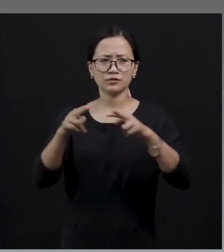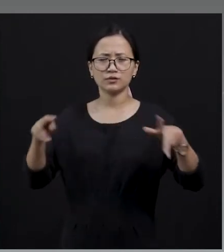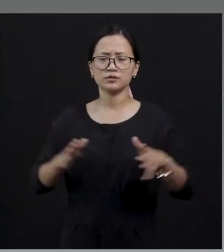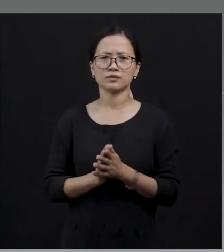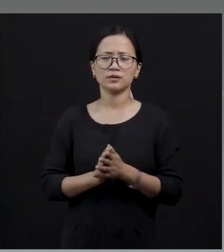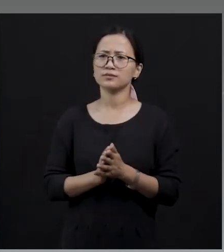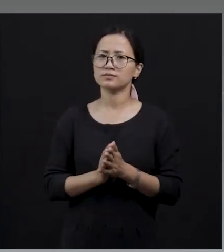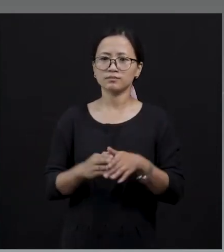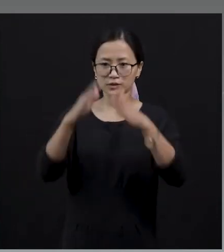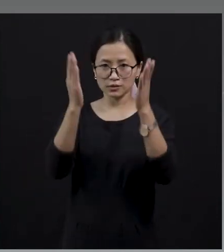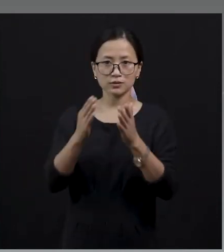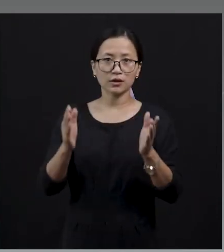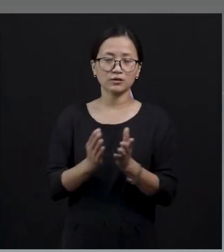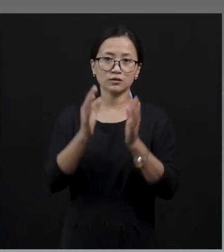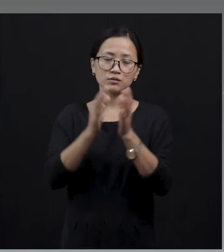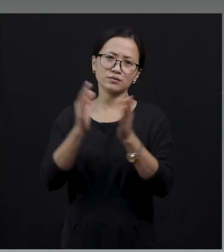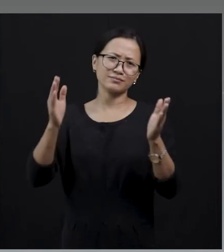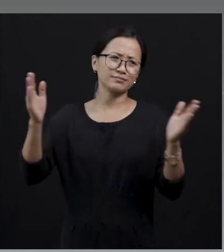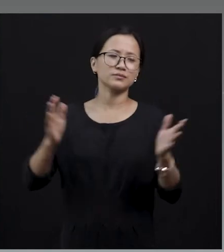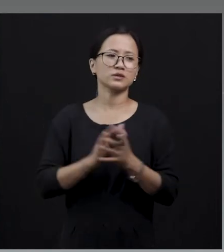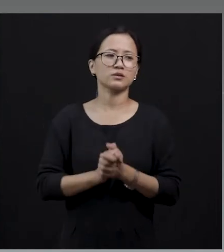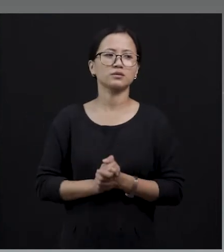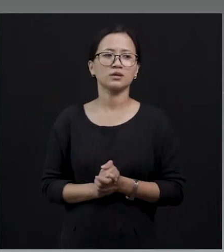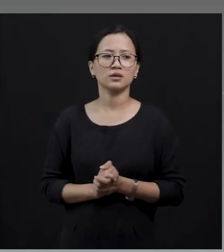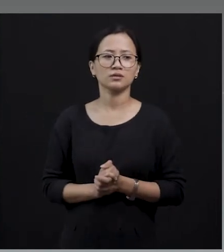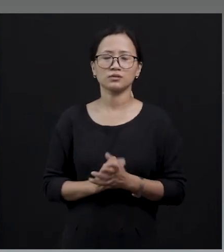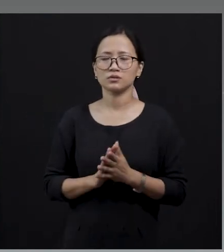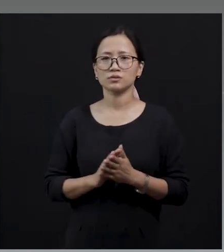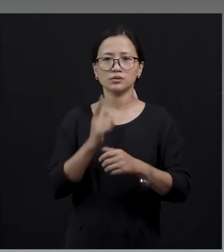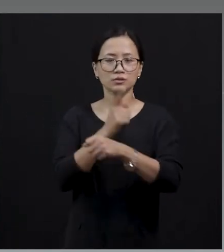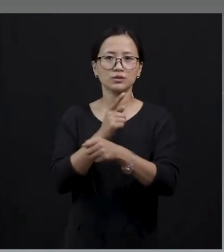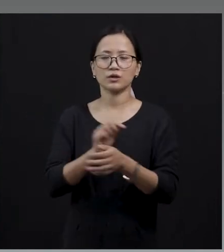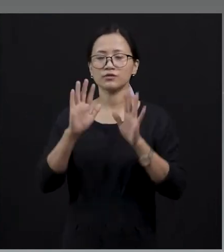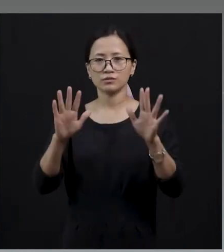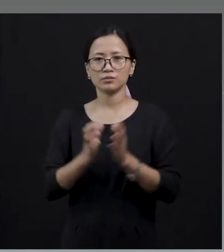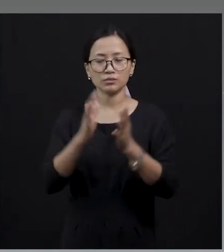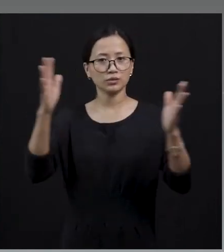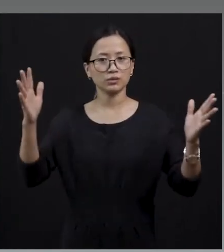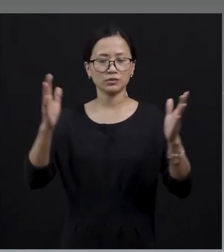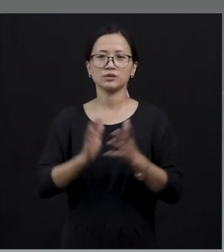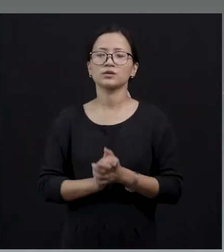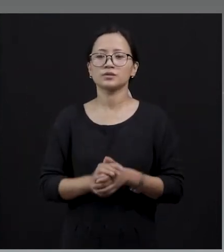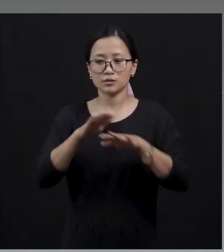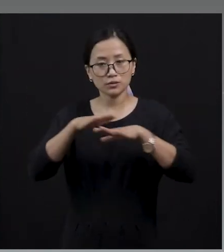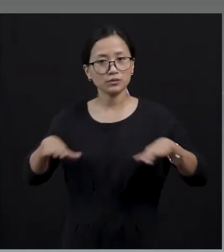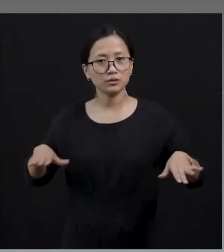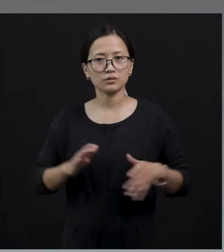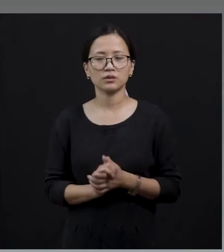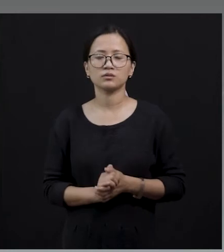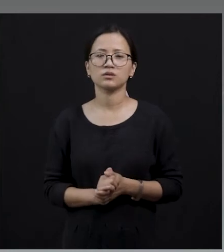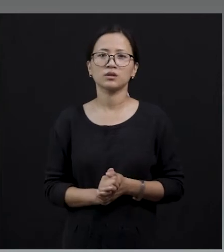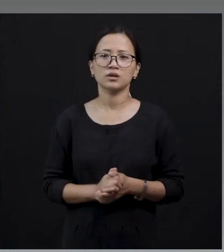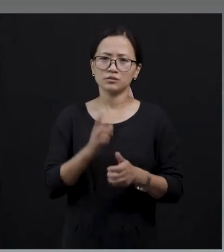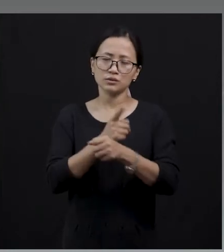because a teacher will have a bigger hand than a student, right? A teacher will have a longer arm than the